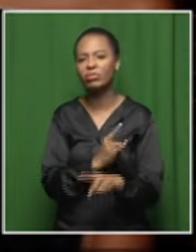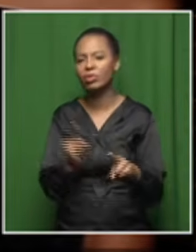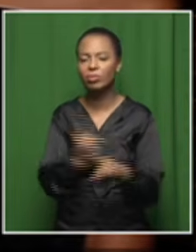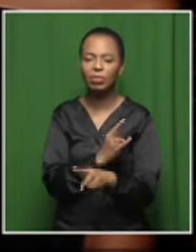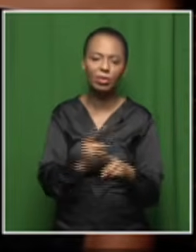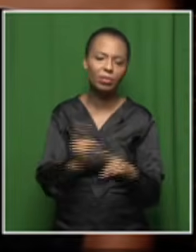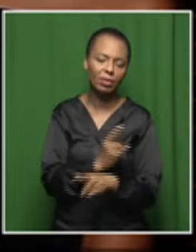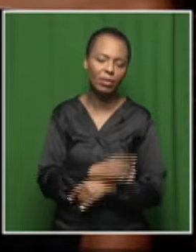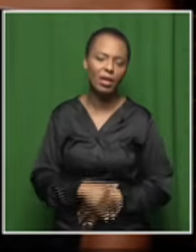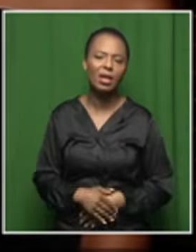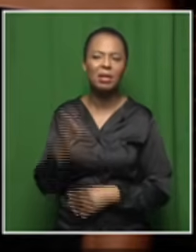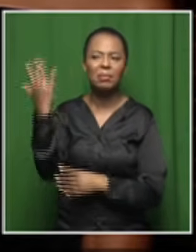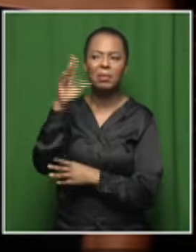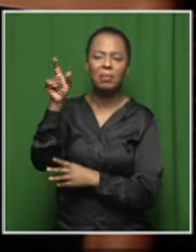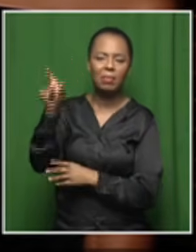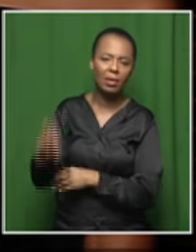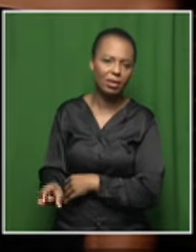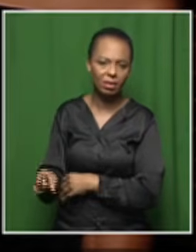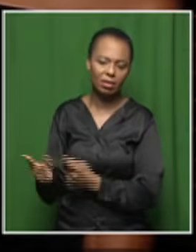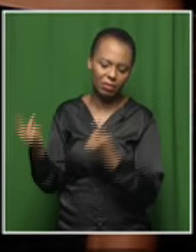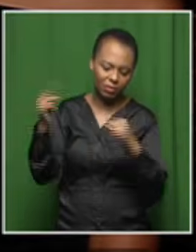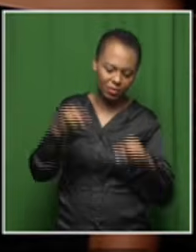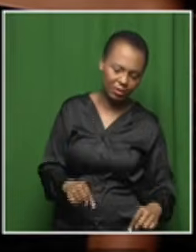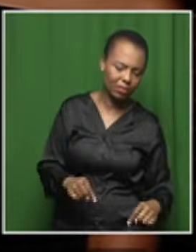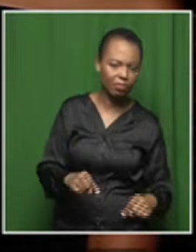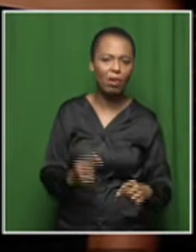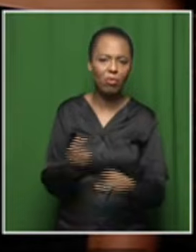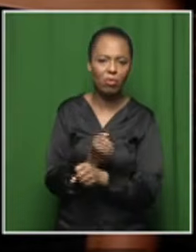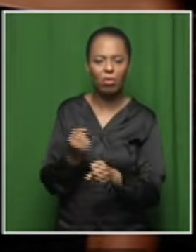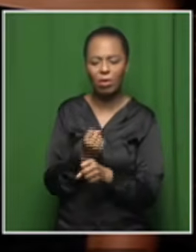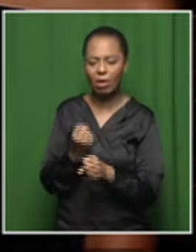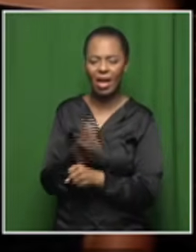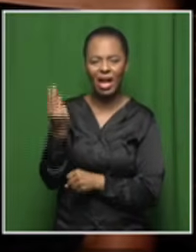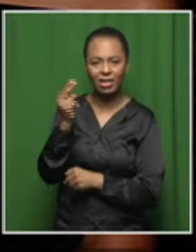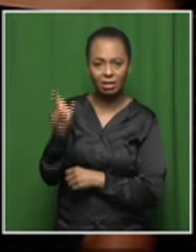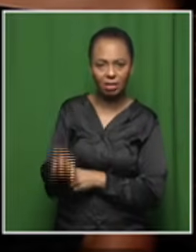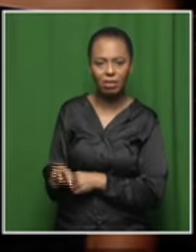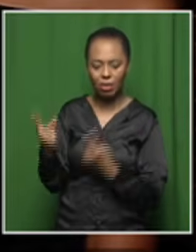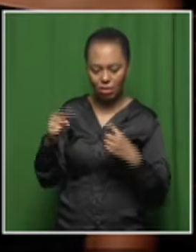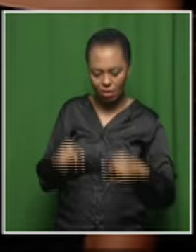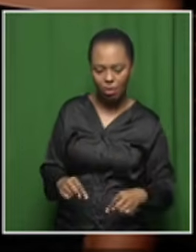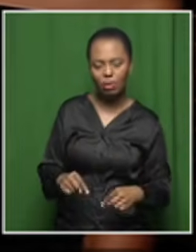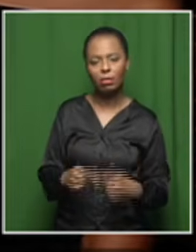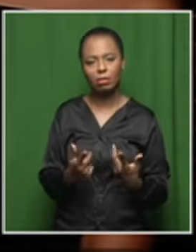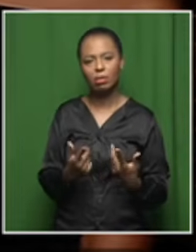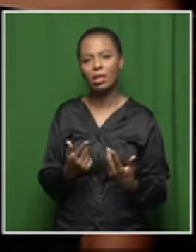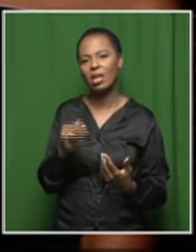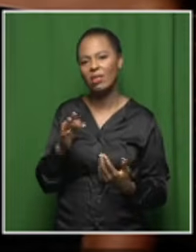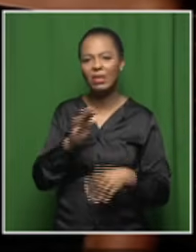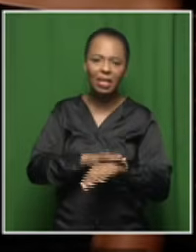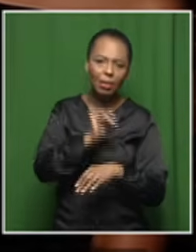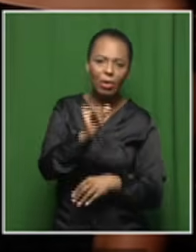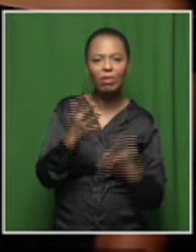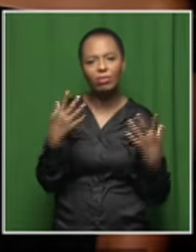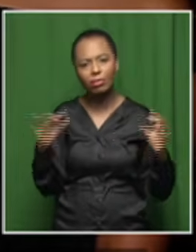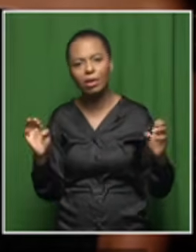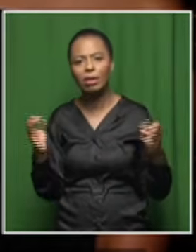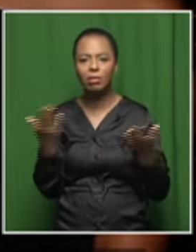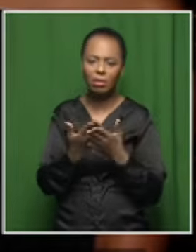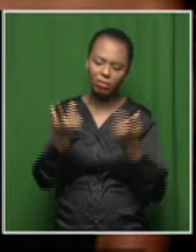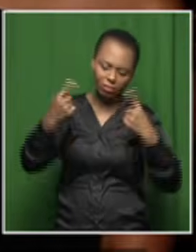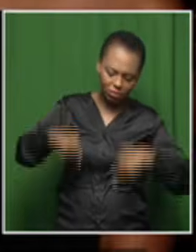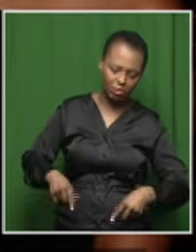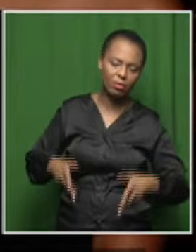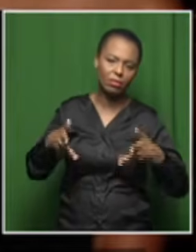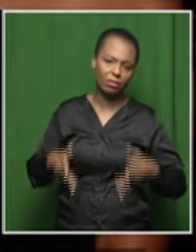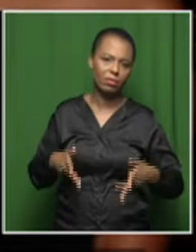actually to speak about his work. So essentially all our guests have to do is just find some time in their busy schedules, reach out to